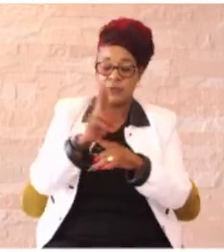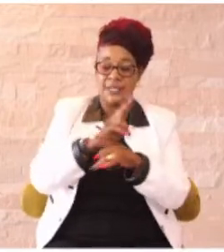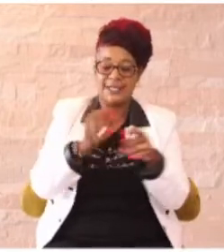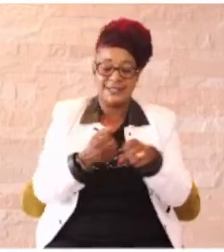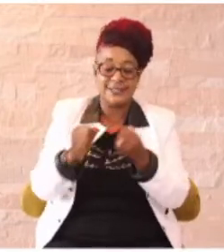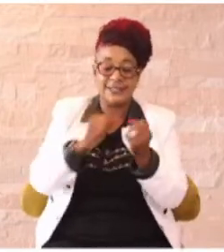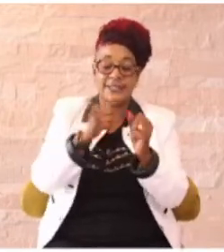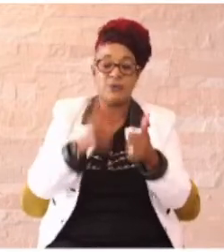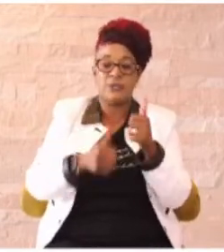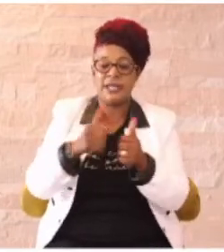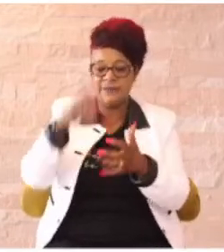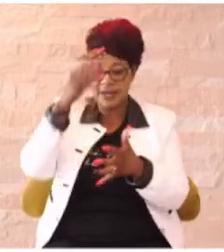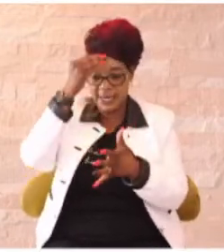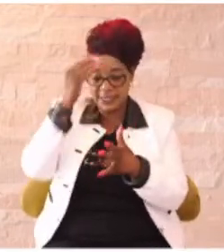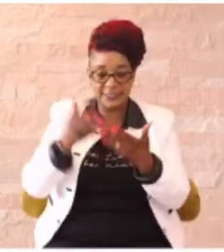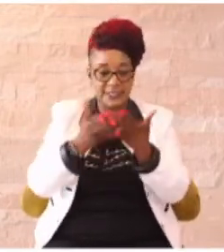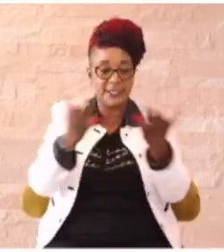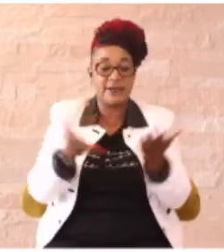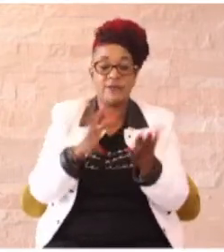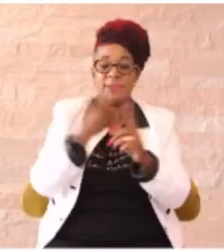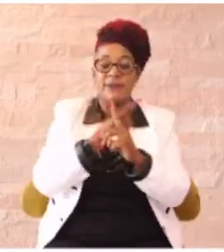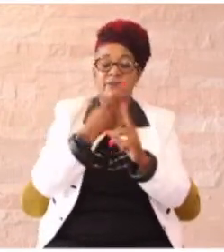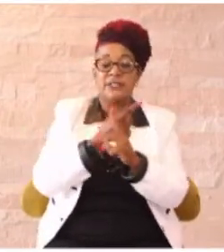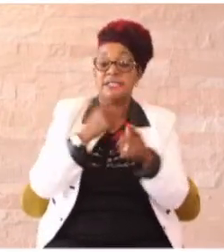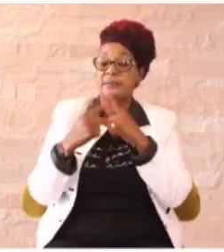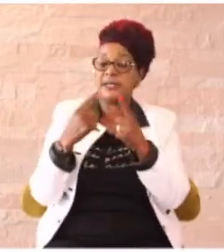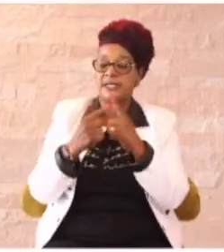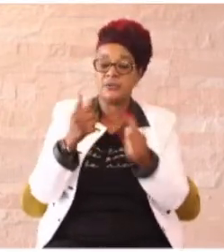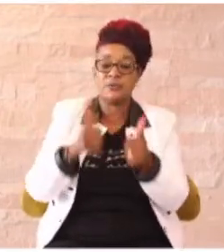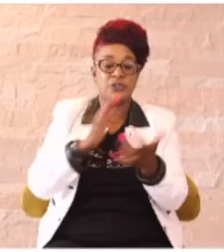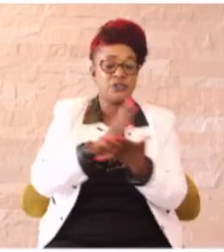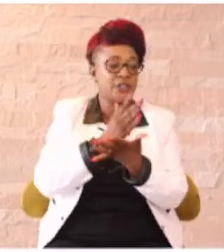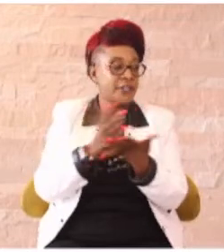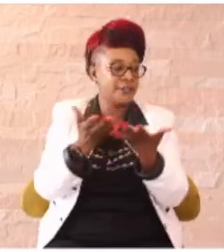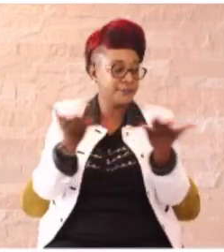from this training, from the different experiences shared.